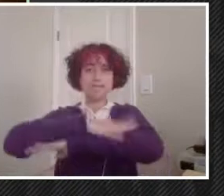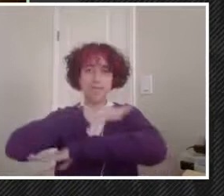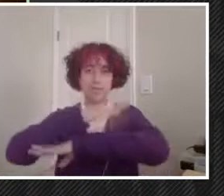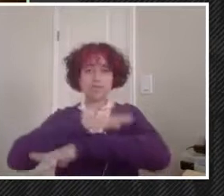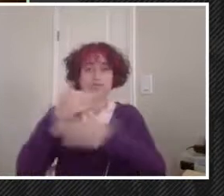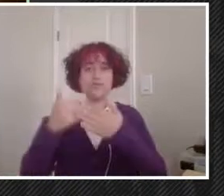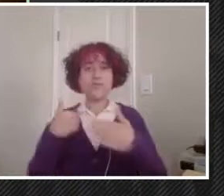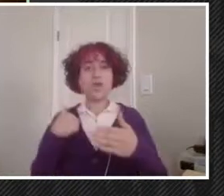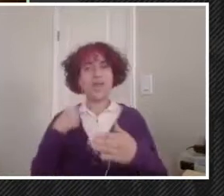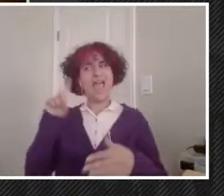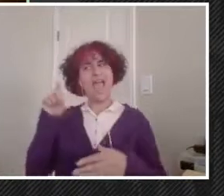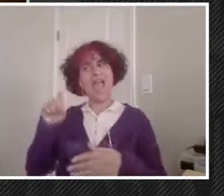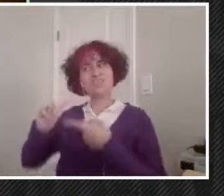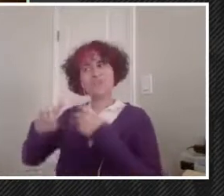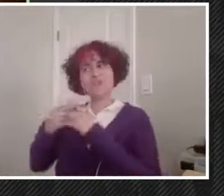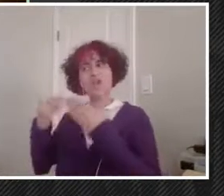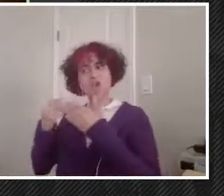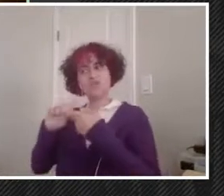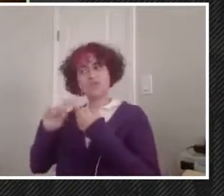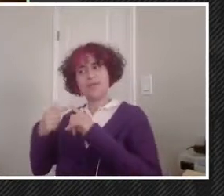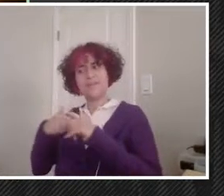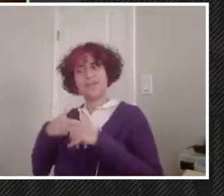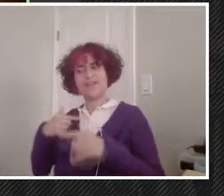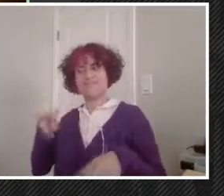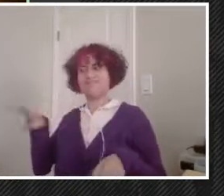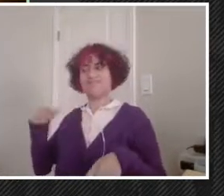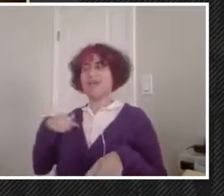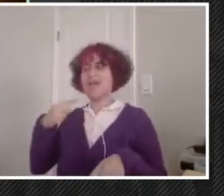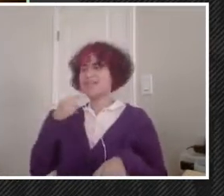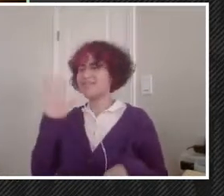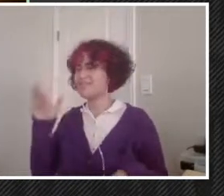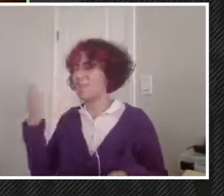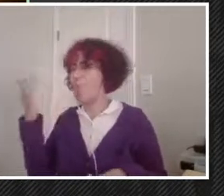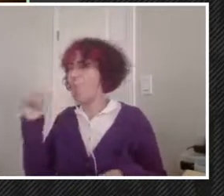once, why are you so comfortable at tables where no other Black folks are?